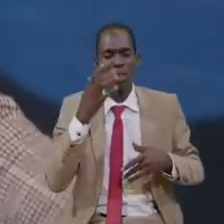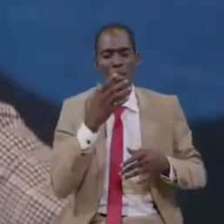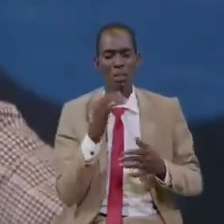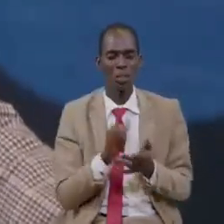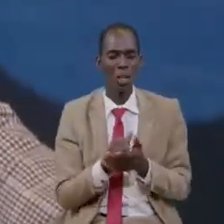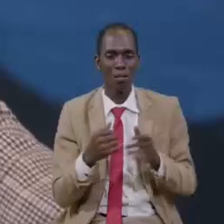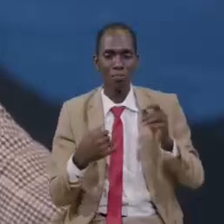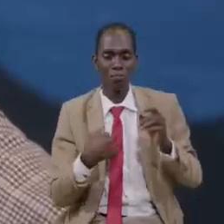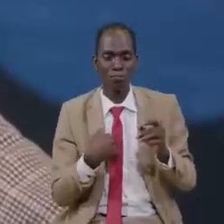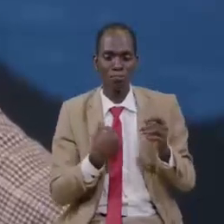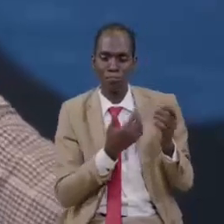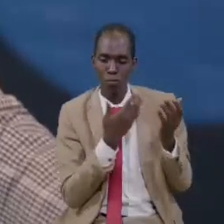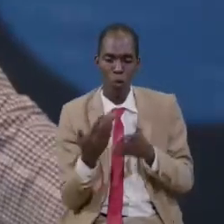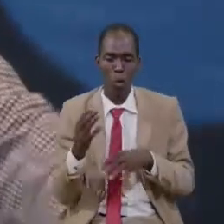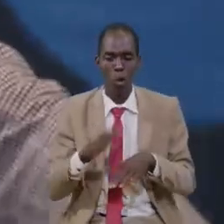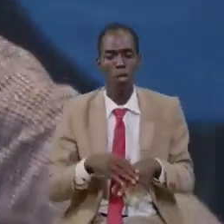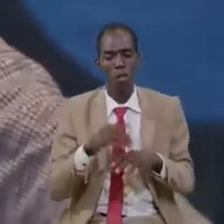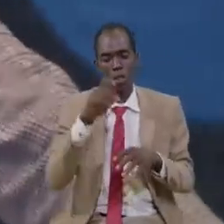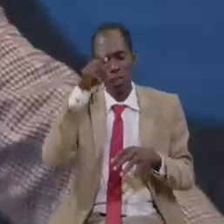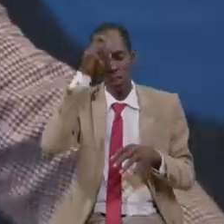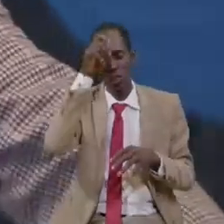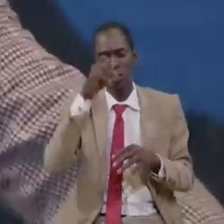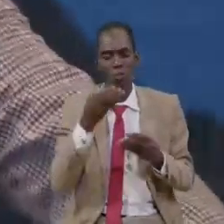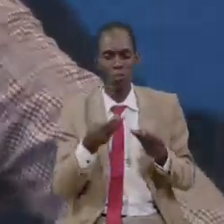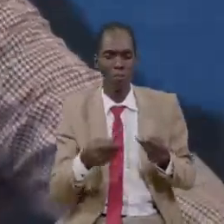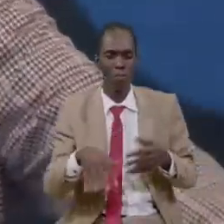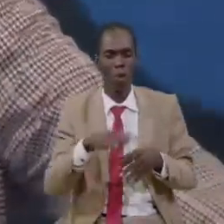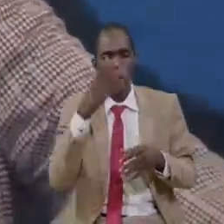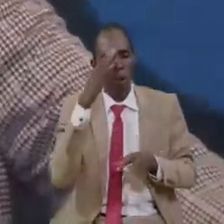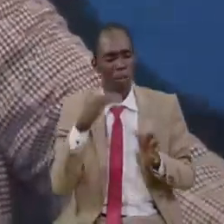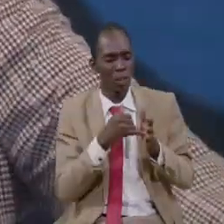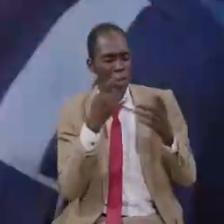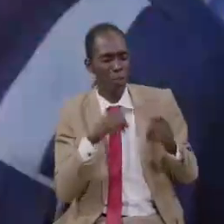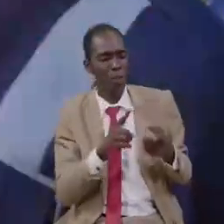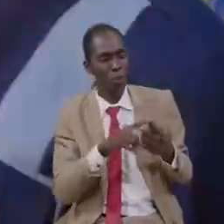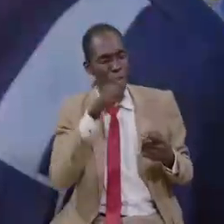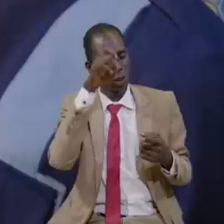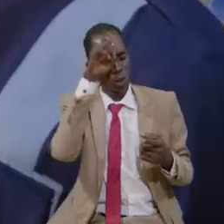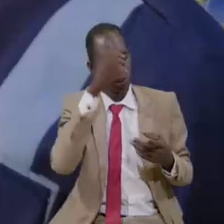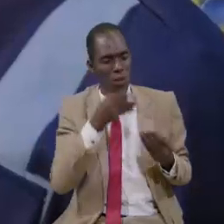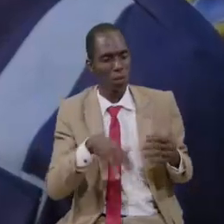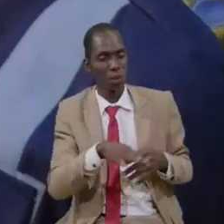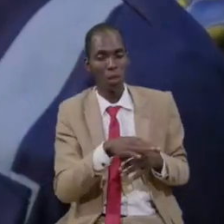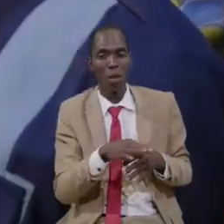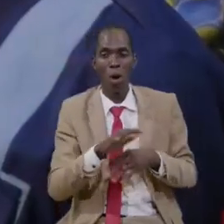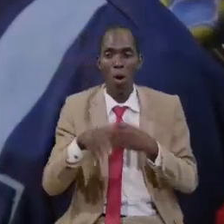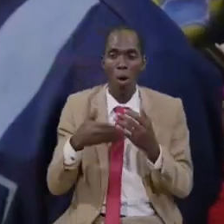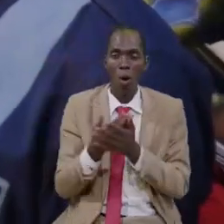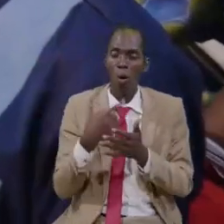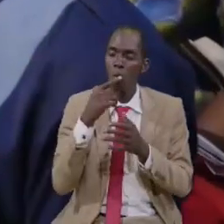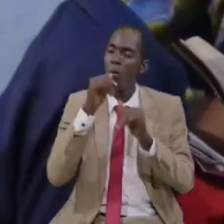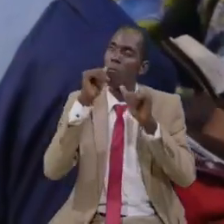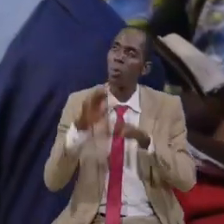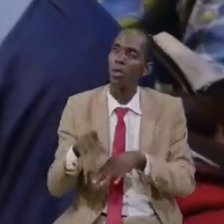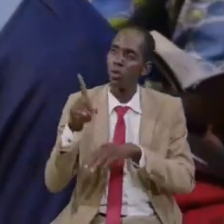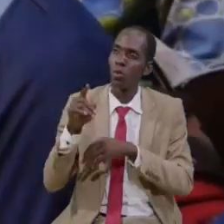Egypt. Why did that come upon Egypt? They that bless you, Abraham, I will bless. And they that